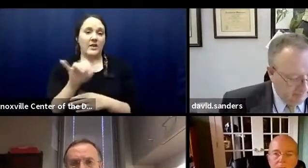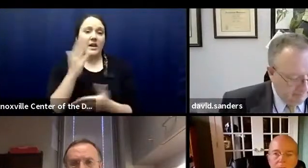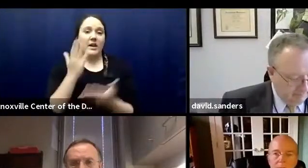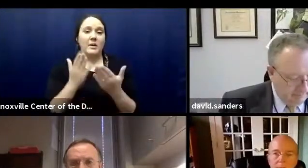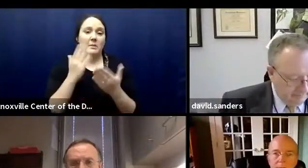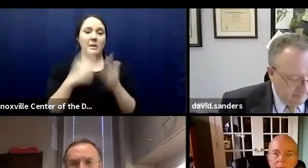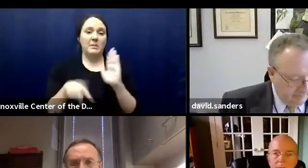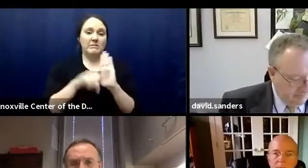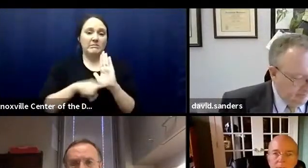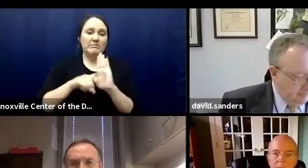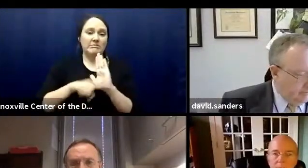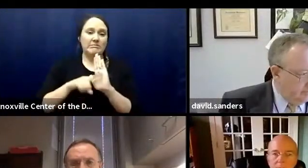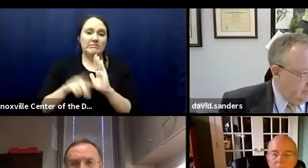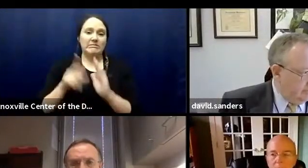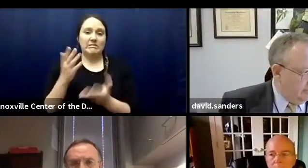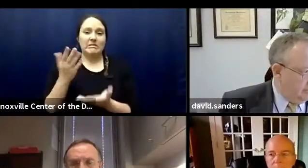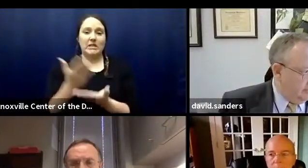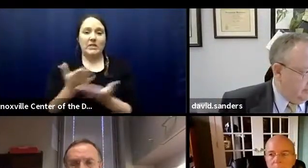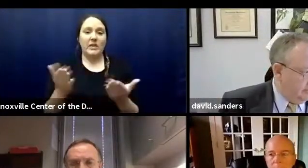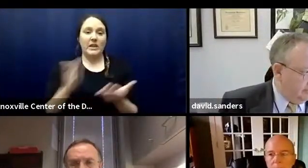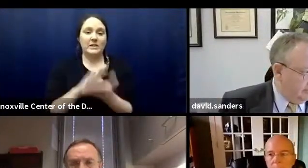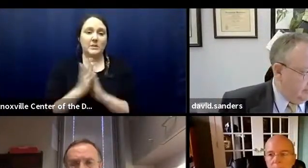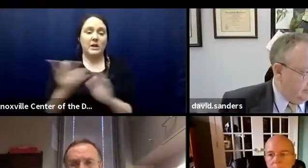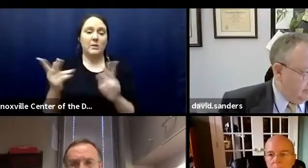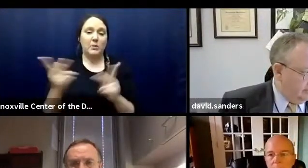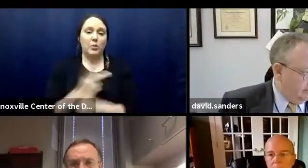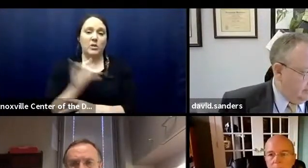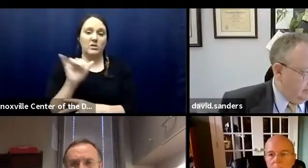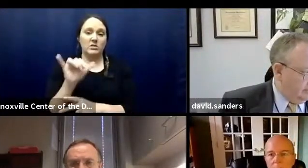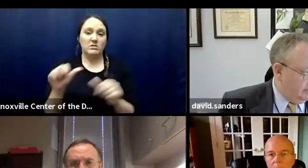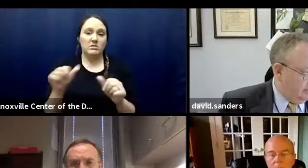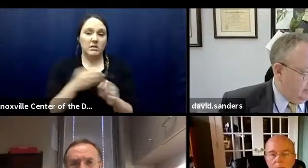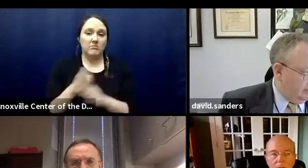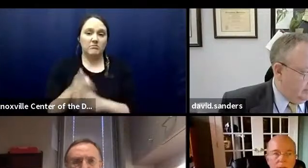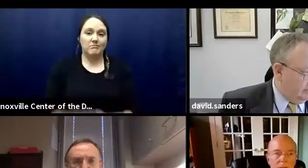and you could actually see things become worse in that